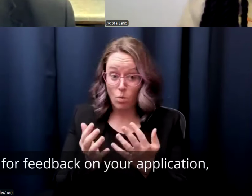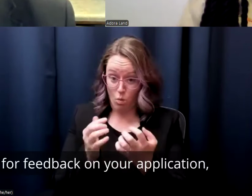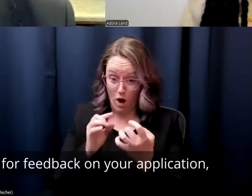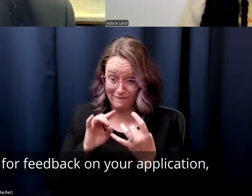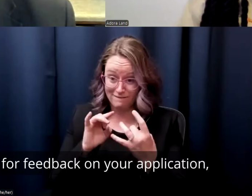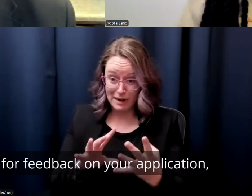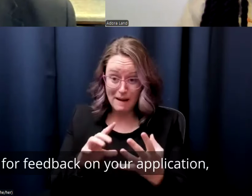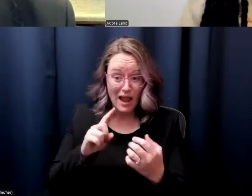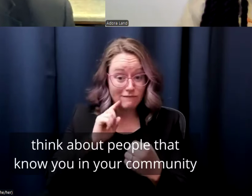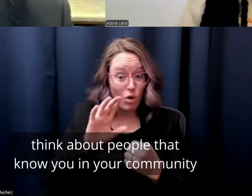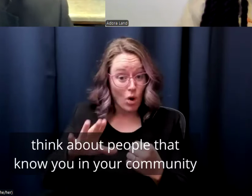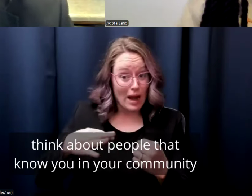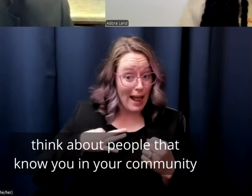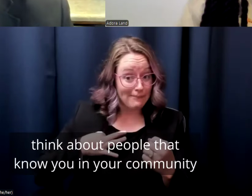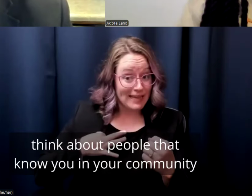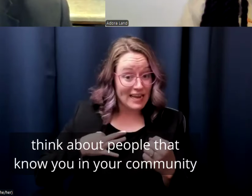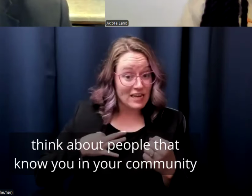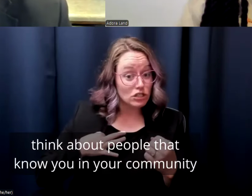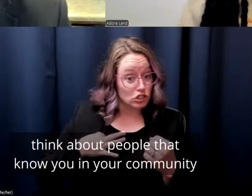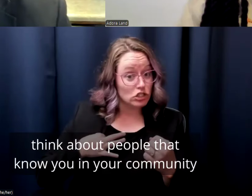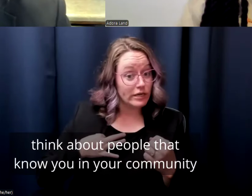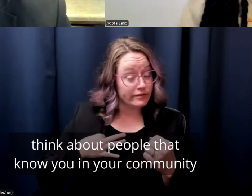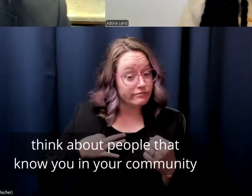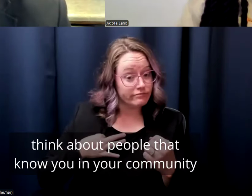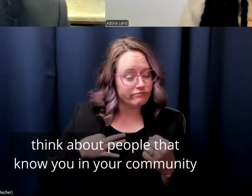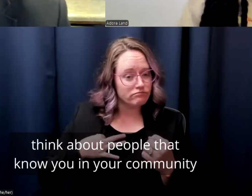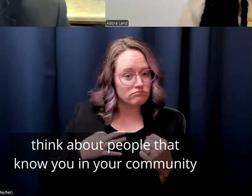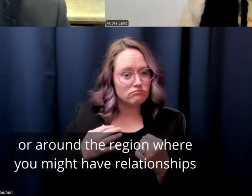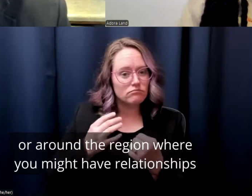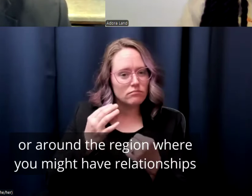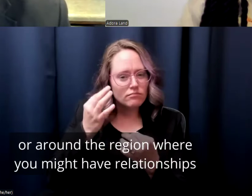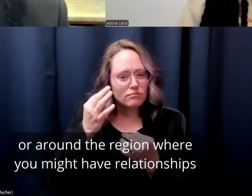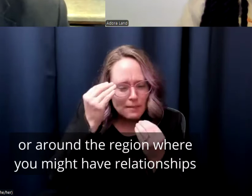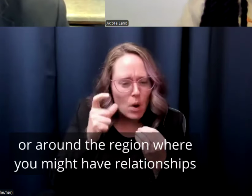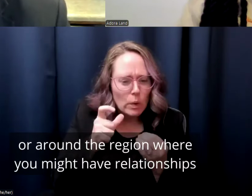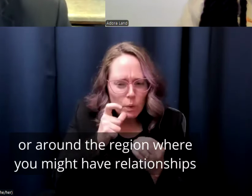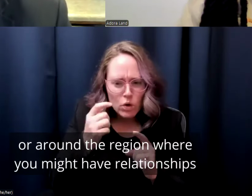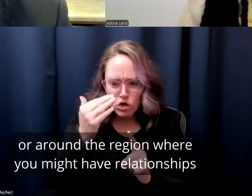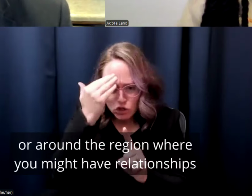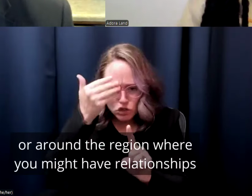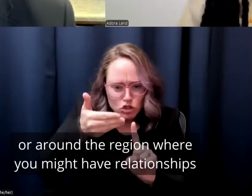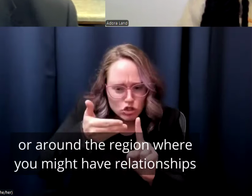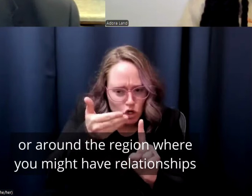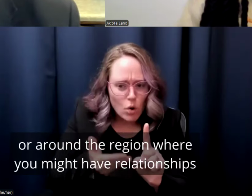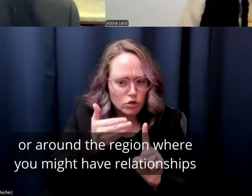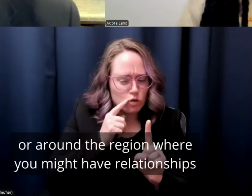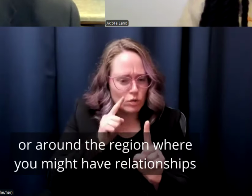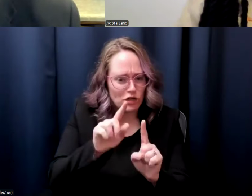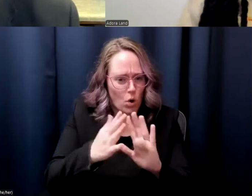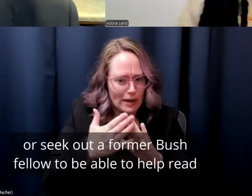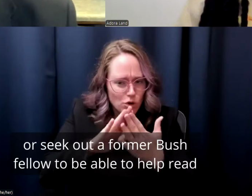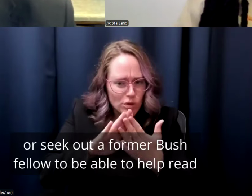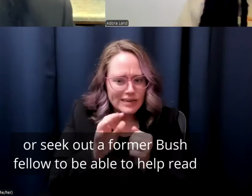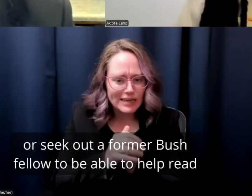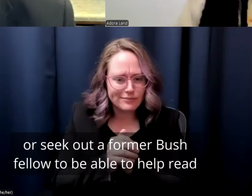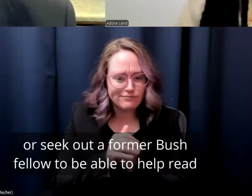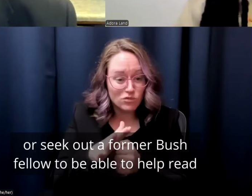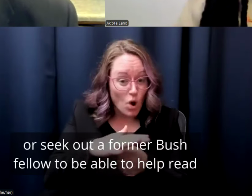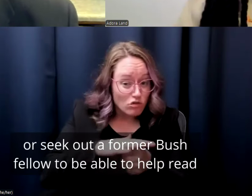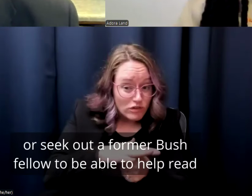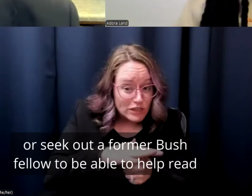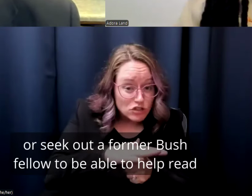your application, think about people that know you in your community or around the region where you might have relationships, or seek